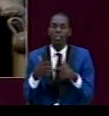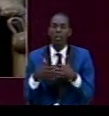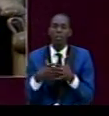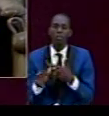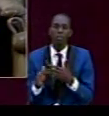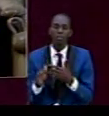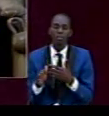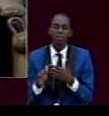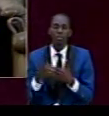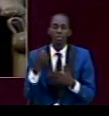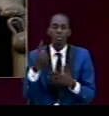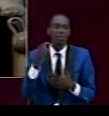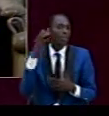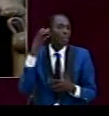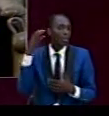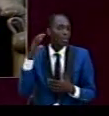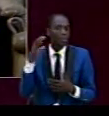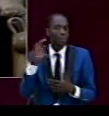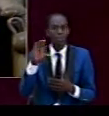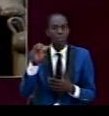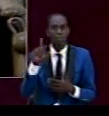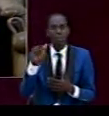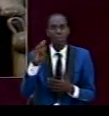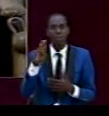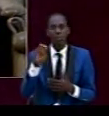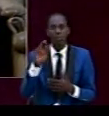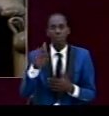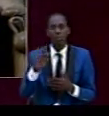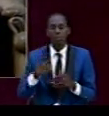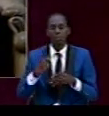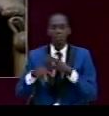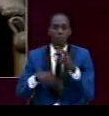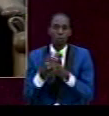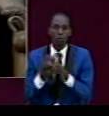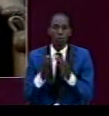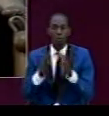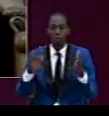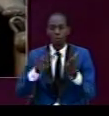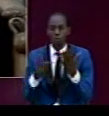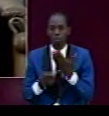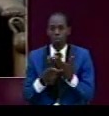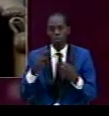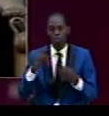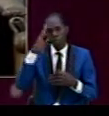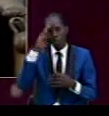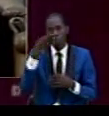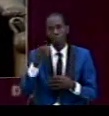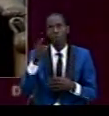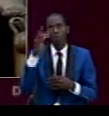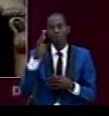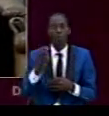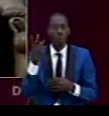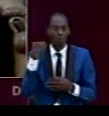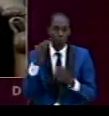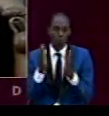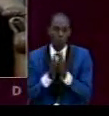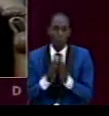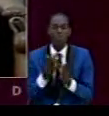Calabar Global Crusade, the man of God was praying. Then hold my